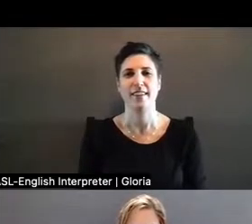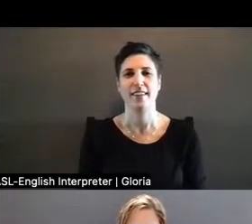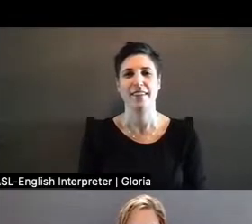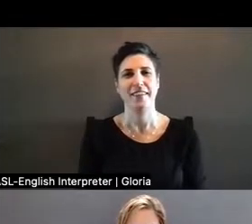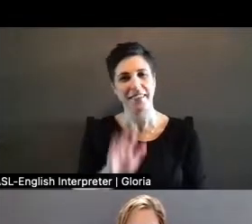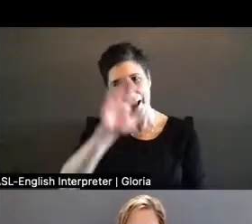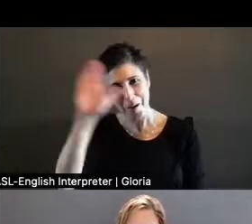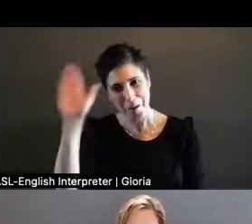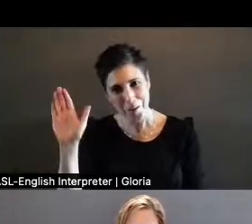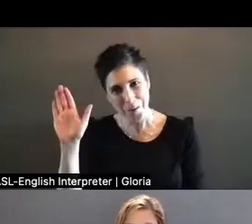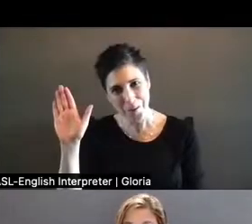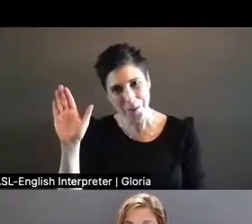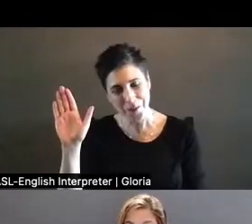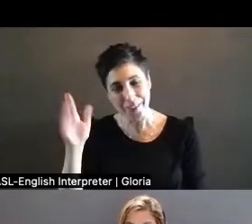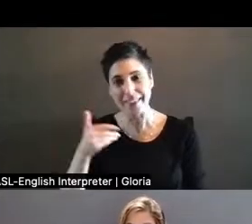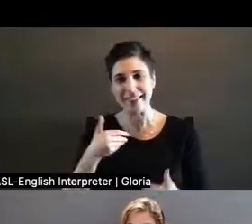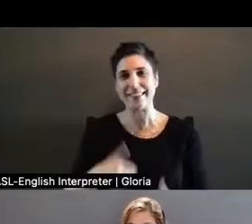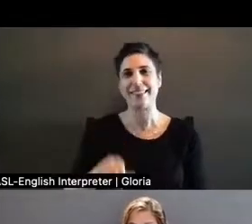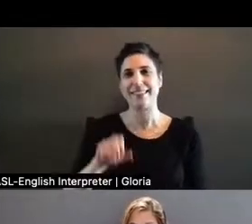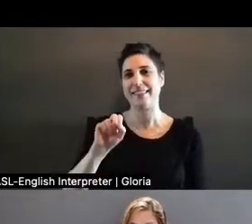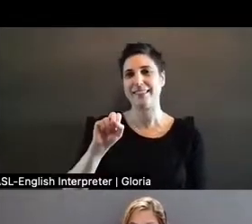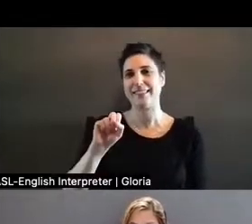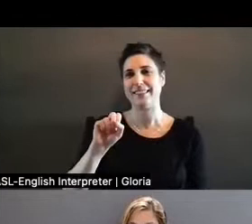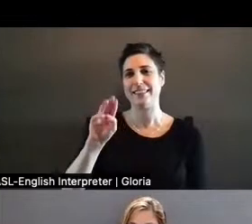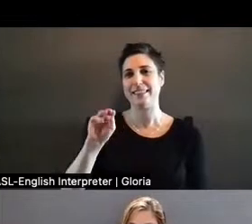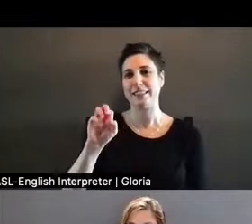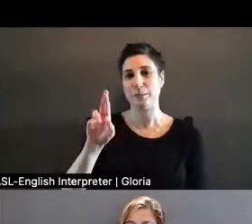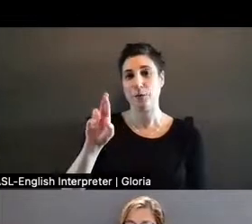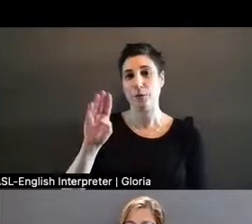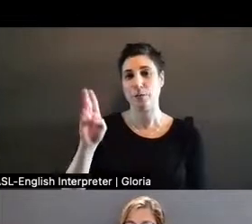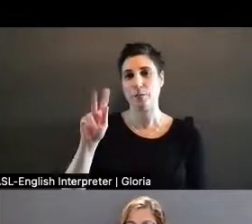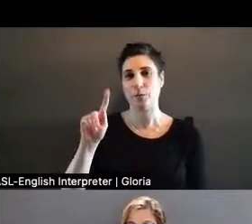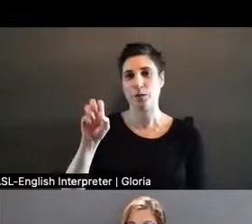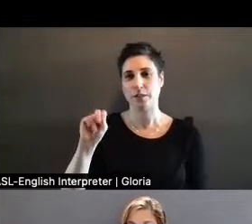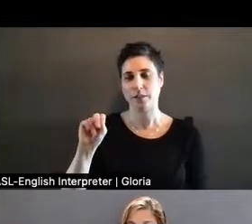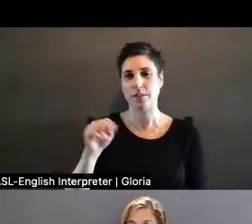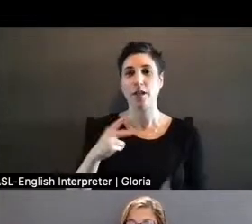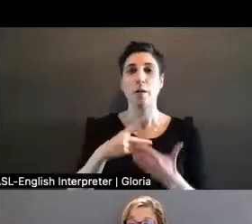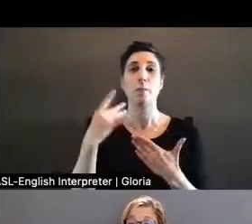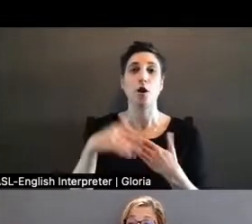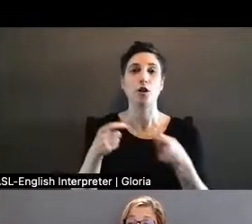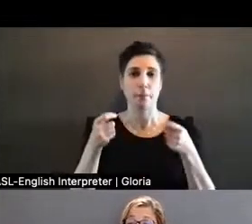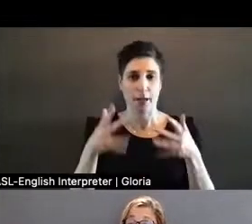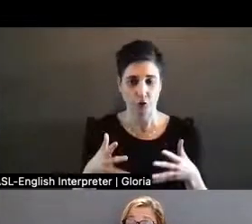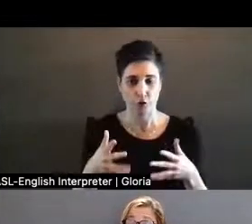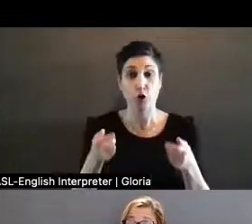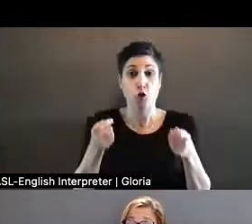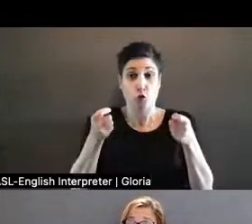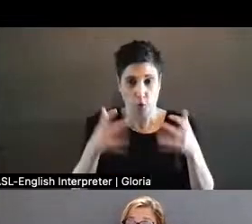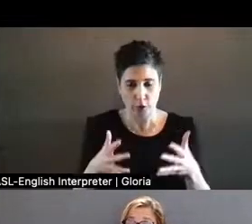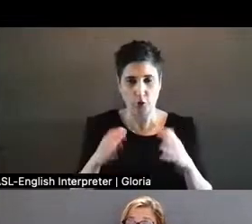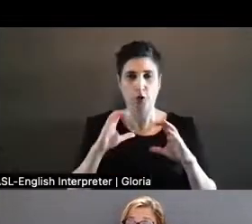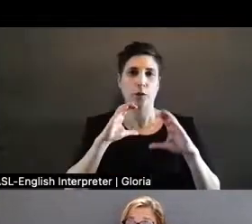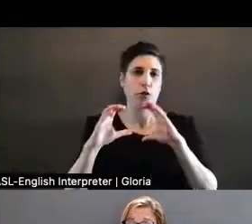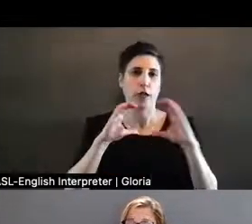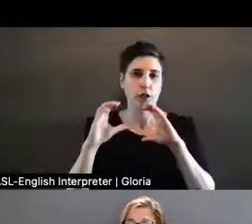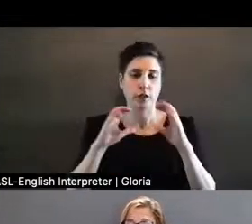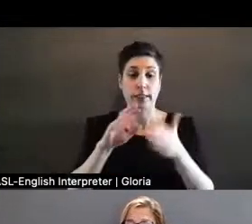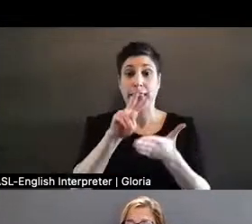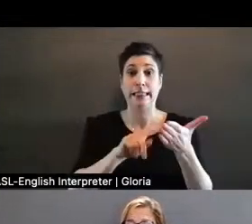Hello, everybody. My name is Summer Burton, and I'm a project manager and the director of communications for Literacy Link South